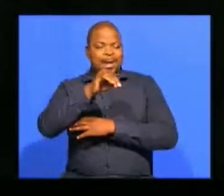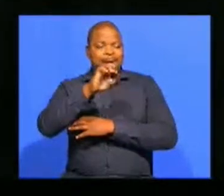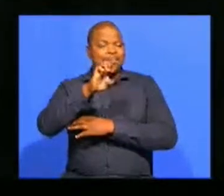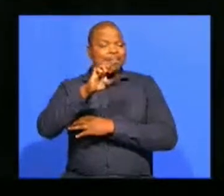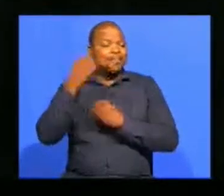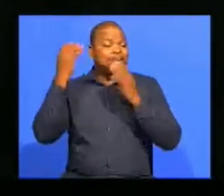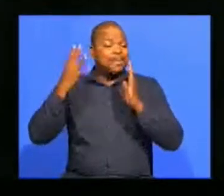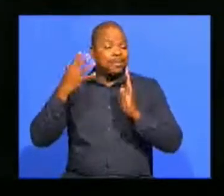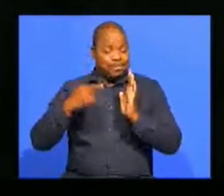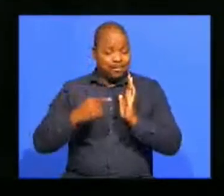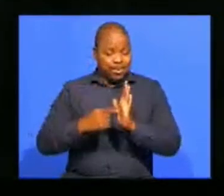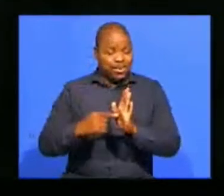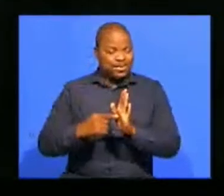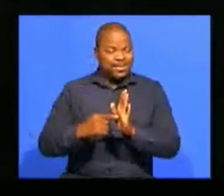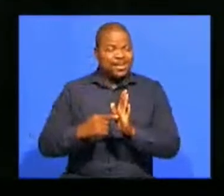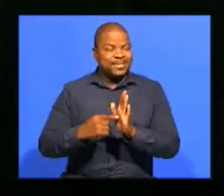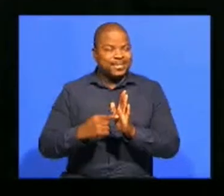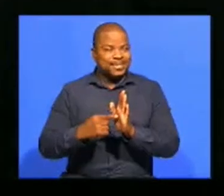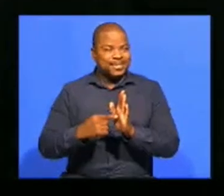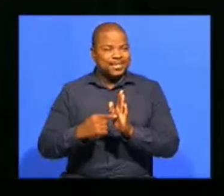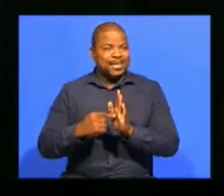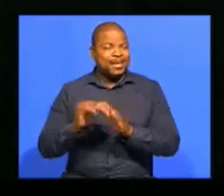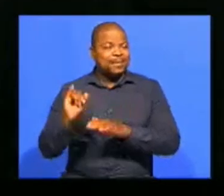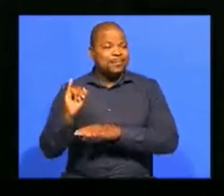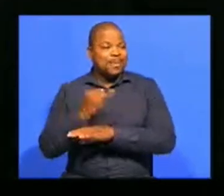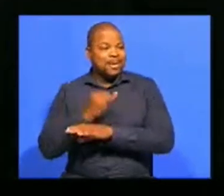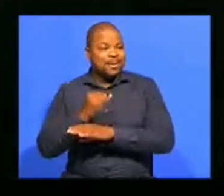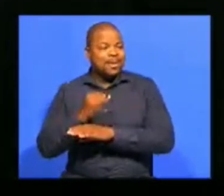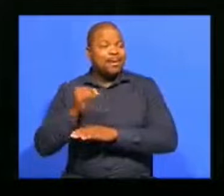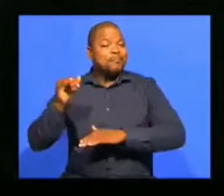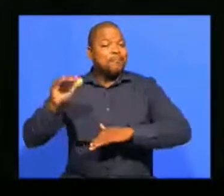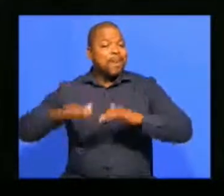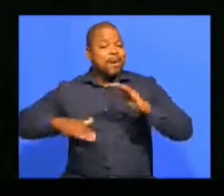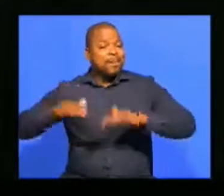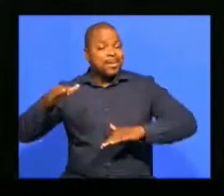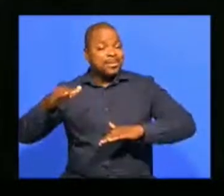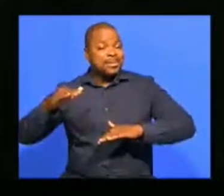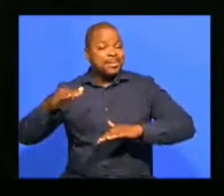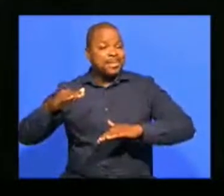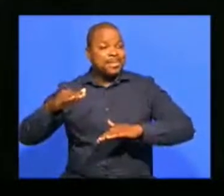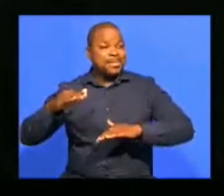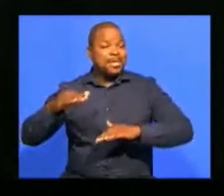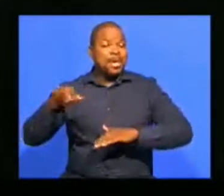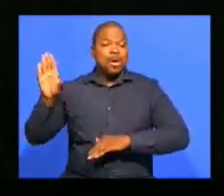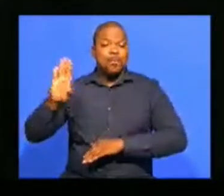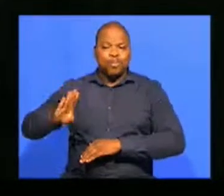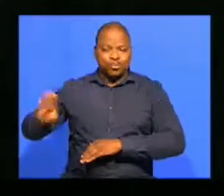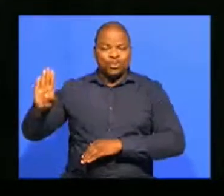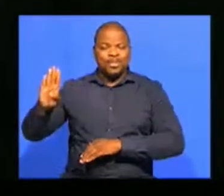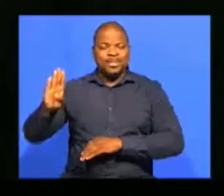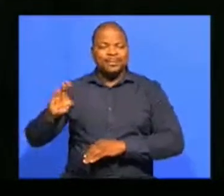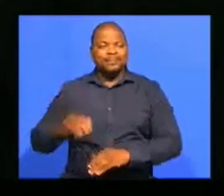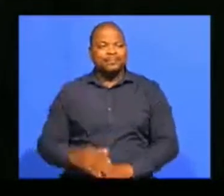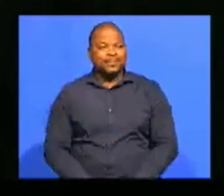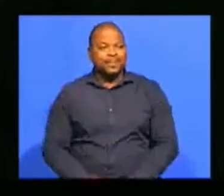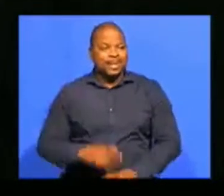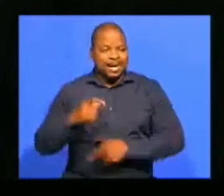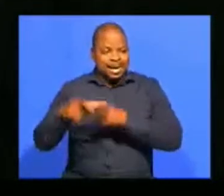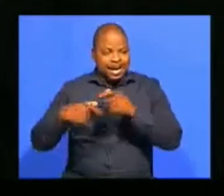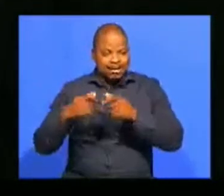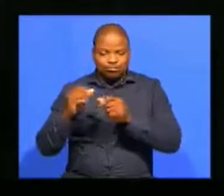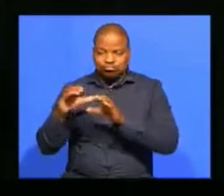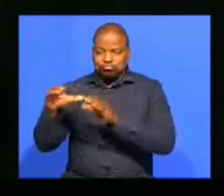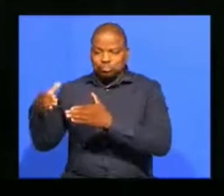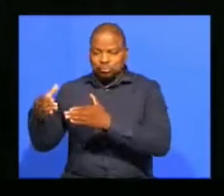state, between an institution in the Bahamas, an institution in Botswana in the agricultural